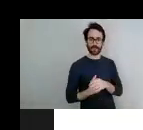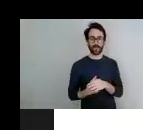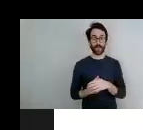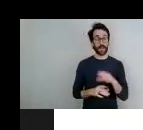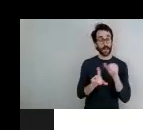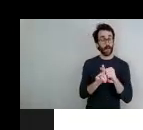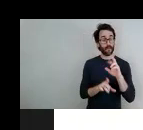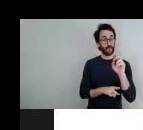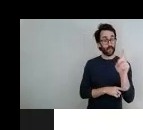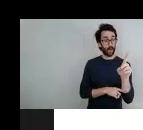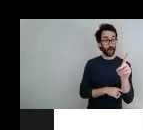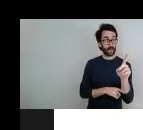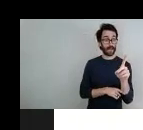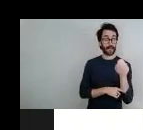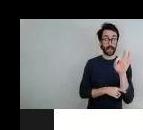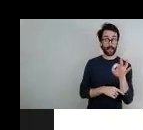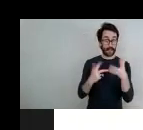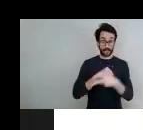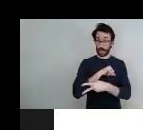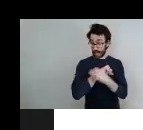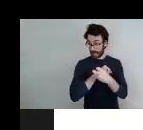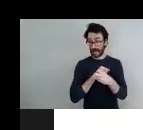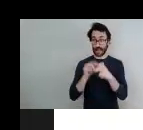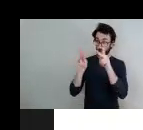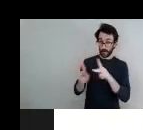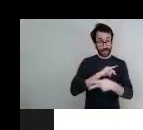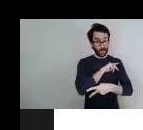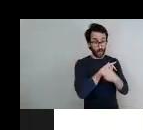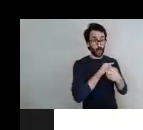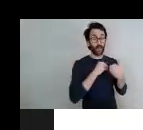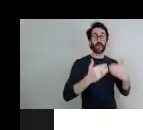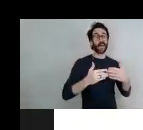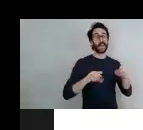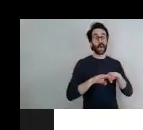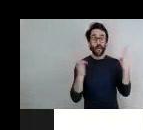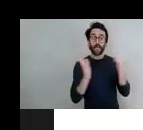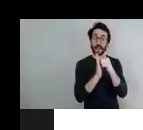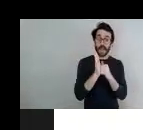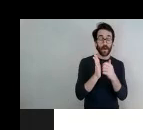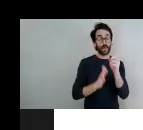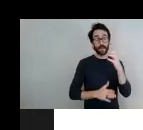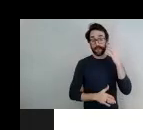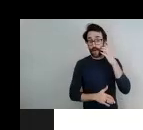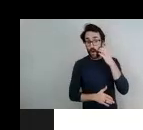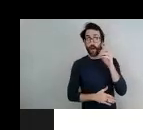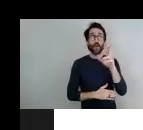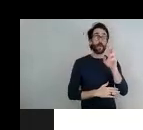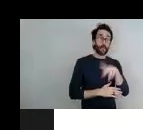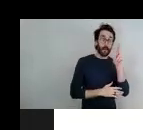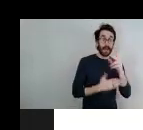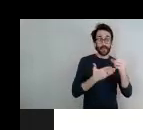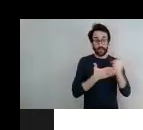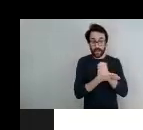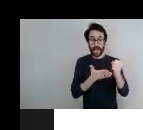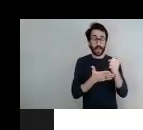that information is used by the fraudsters to open credit card accounts, cell phone accounts,